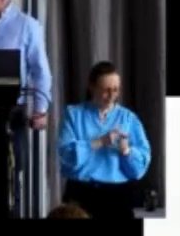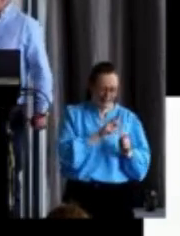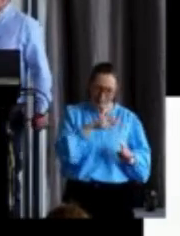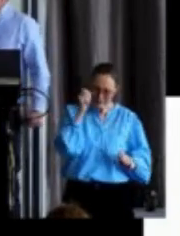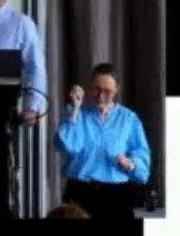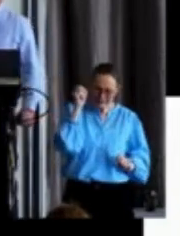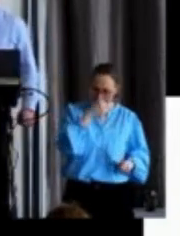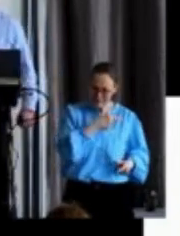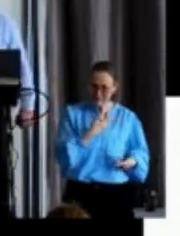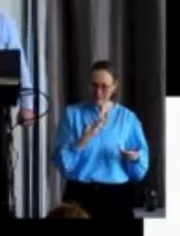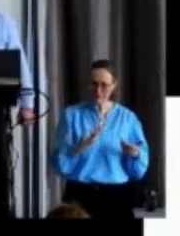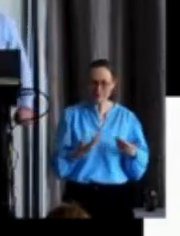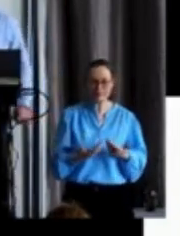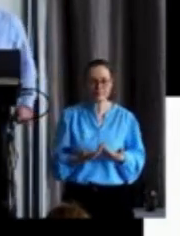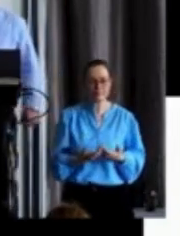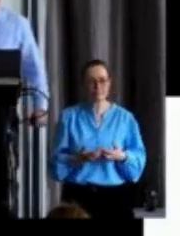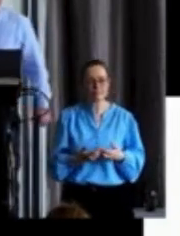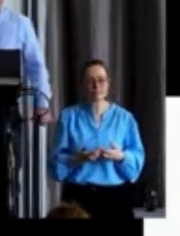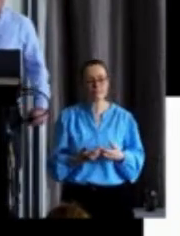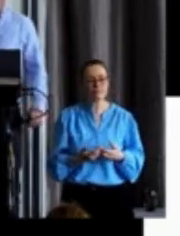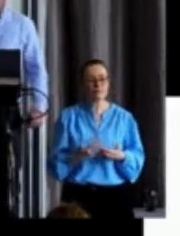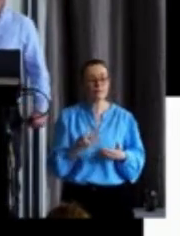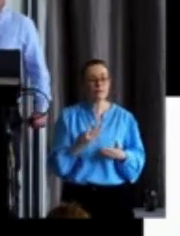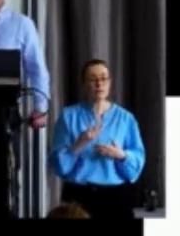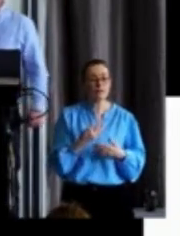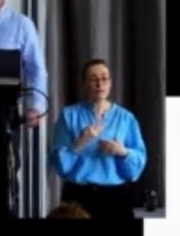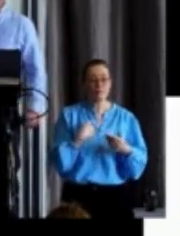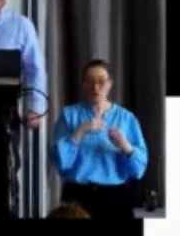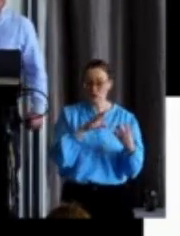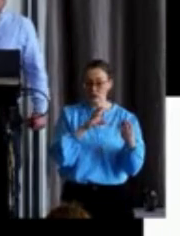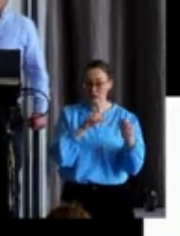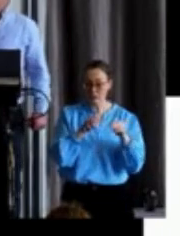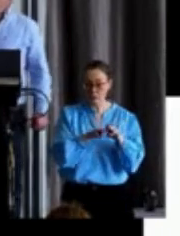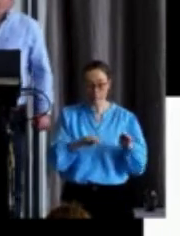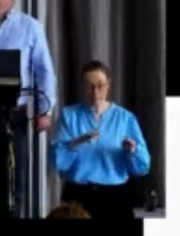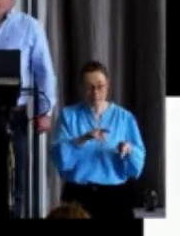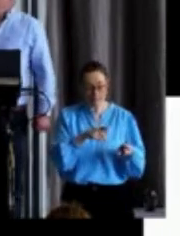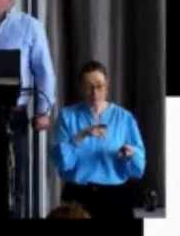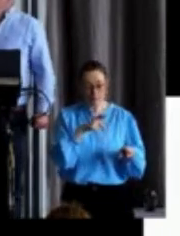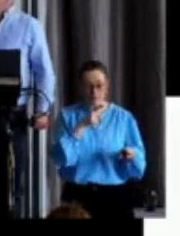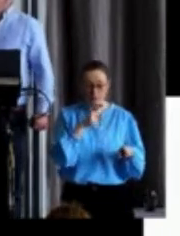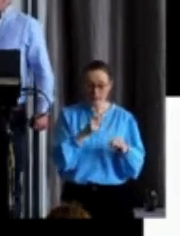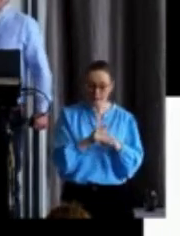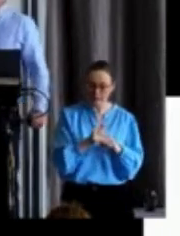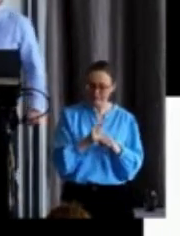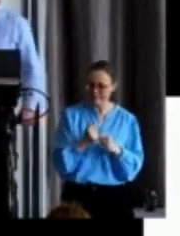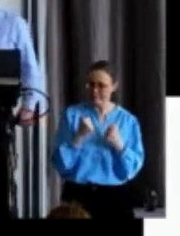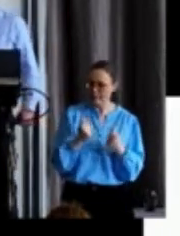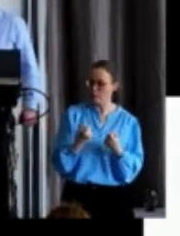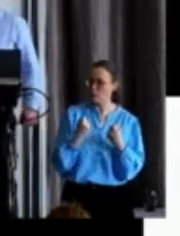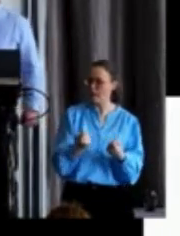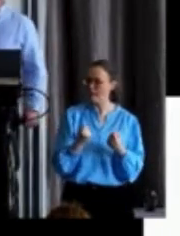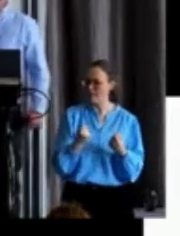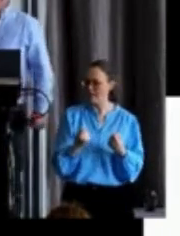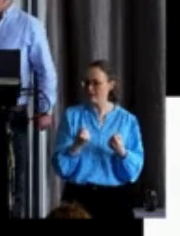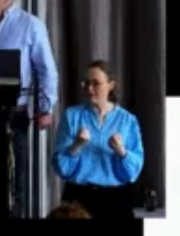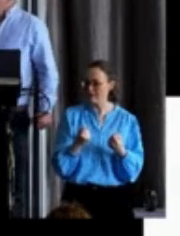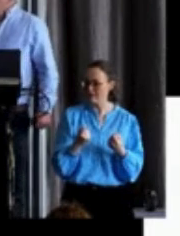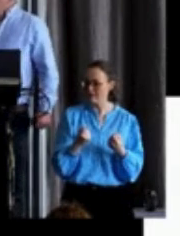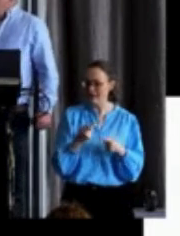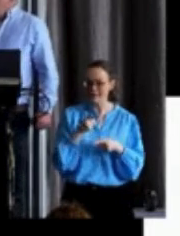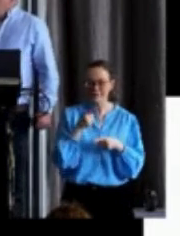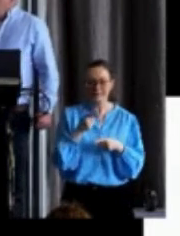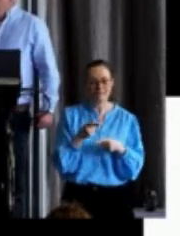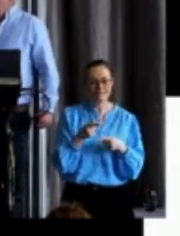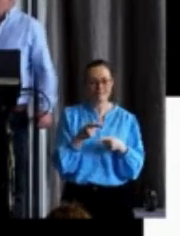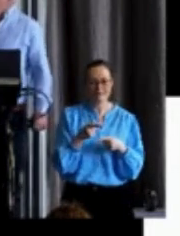difficult. So often when I was chatting to people, they would talk about the fitness to drive, that sort of thing hanging over people,